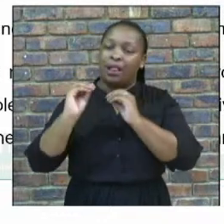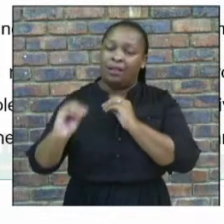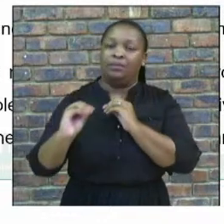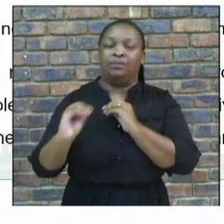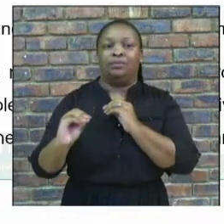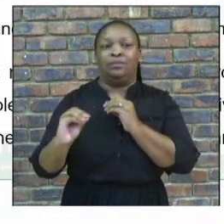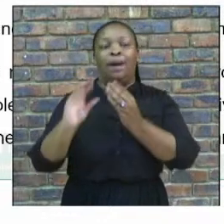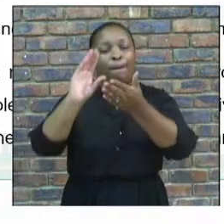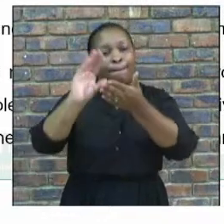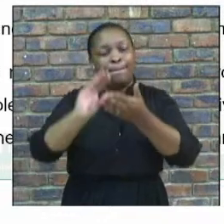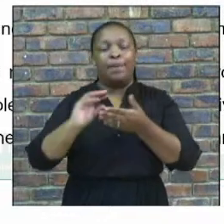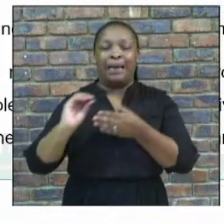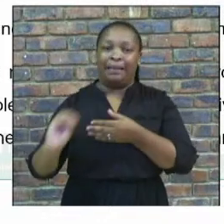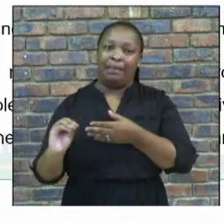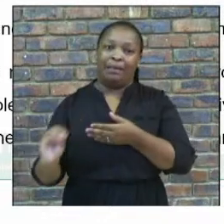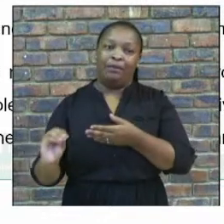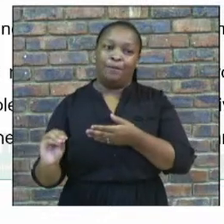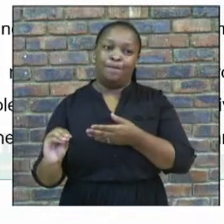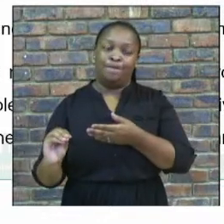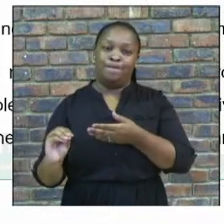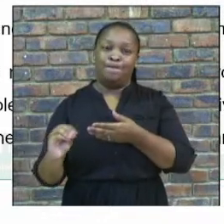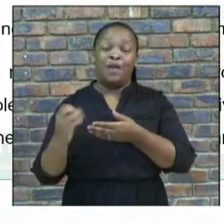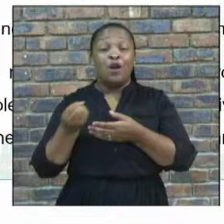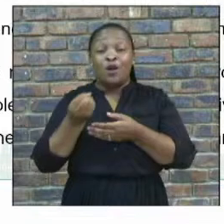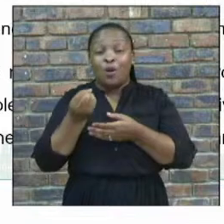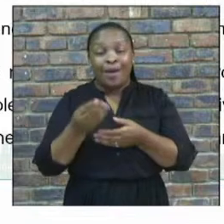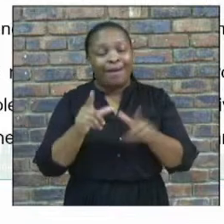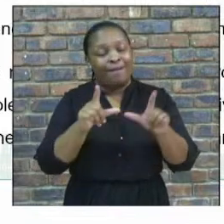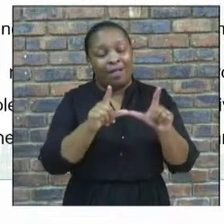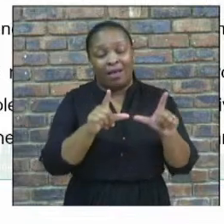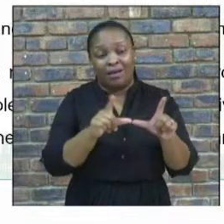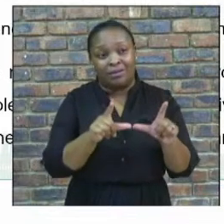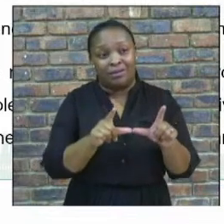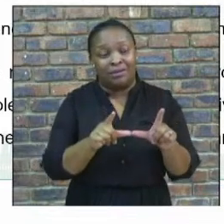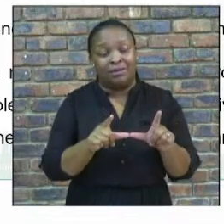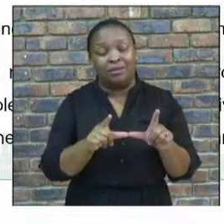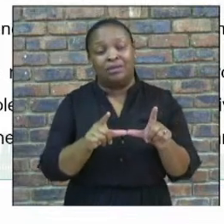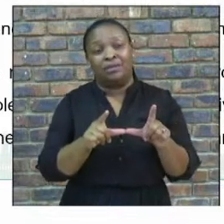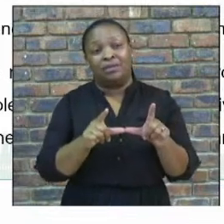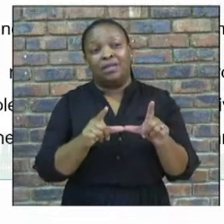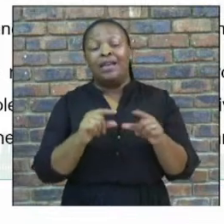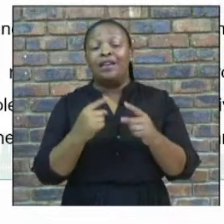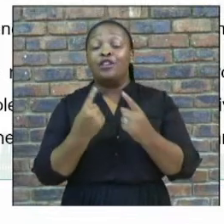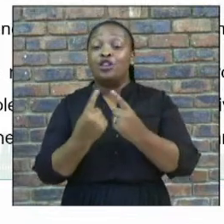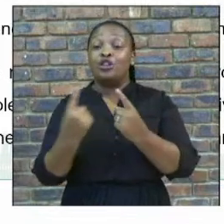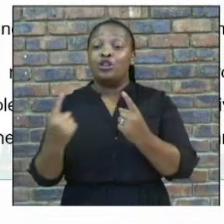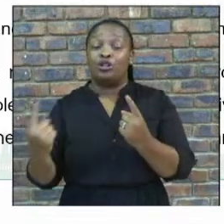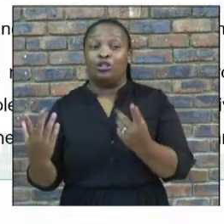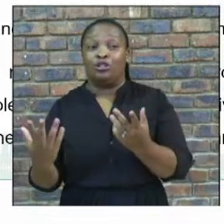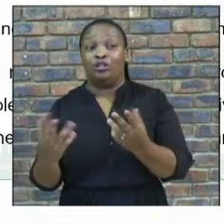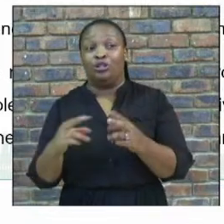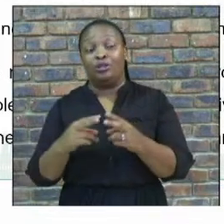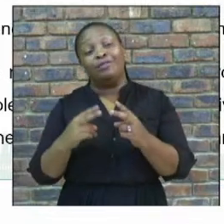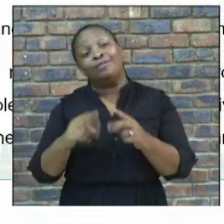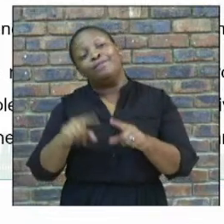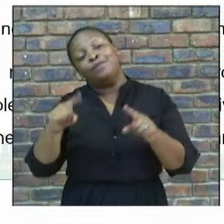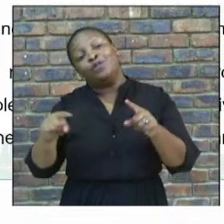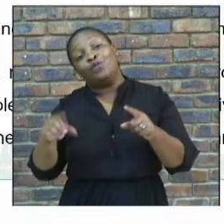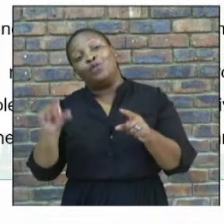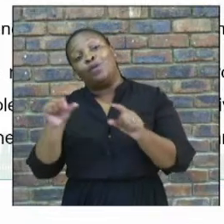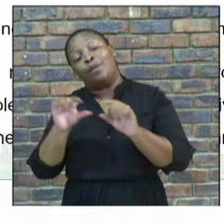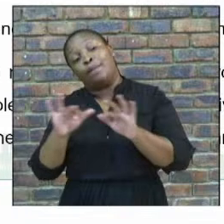where we issue a license to a particular individual and they cannot